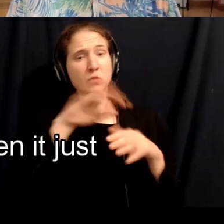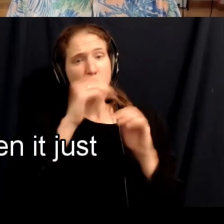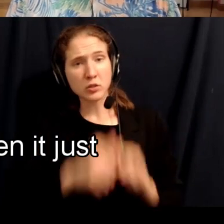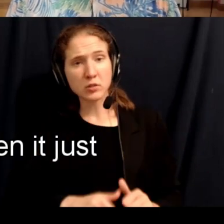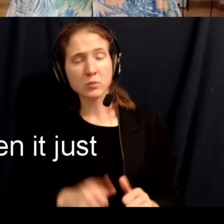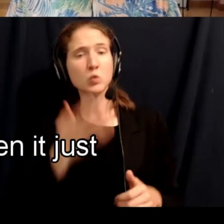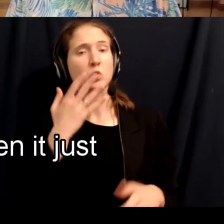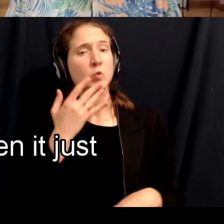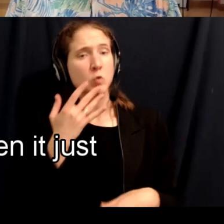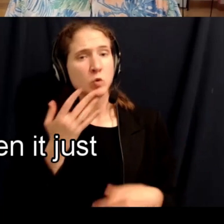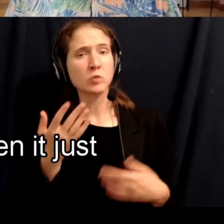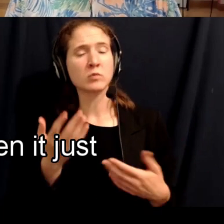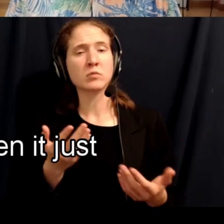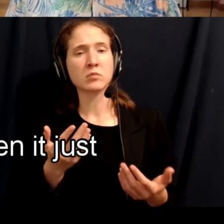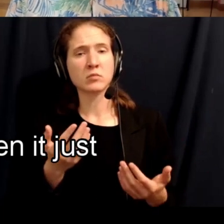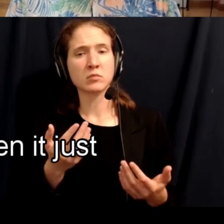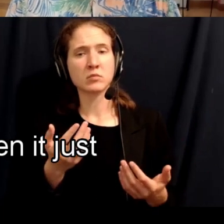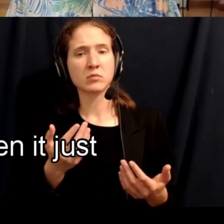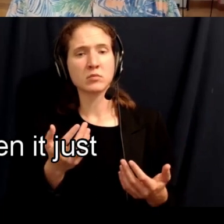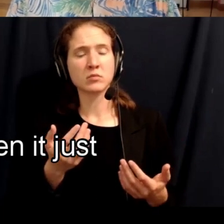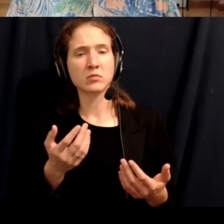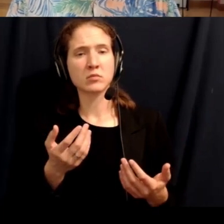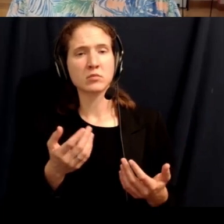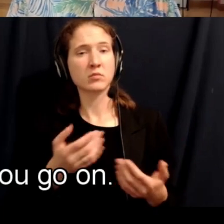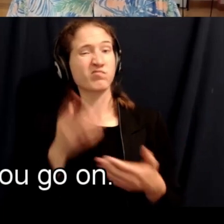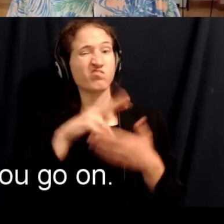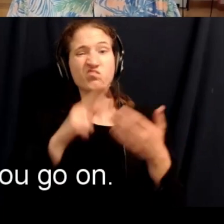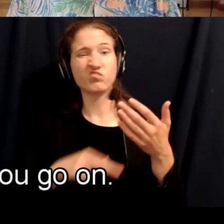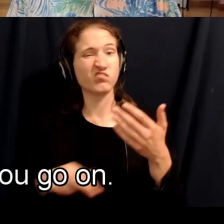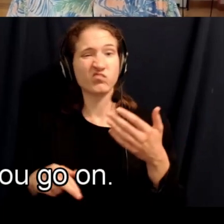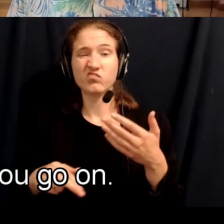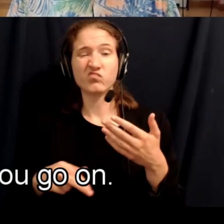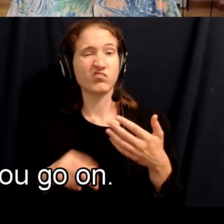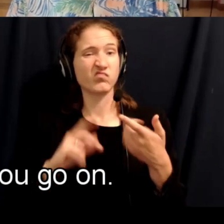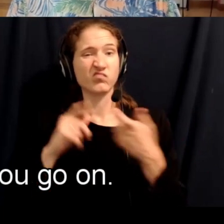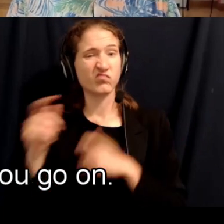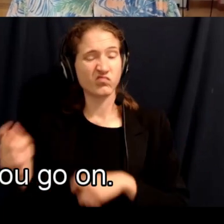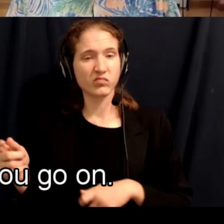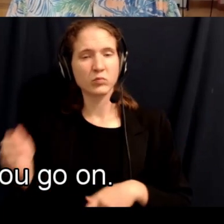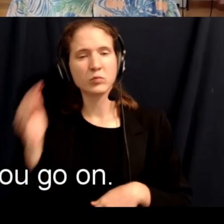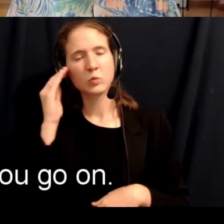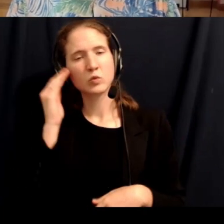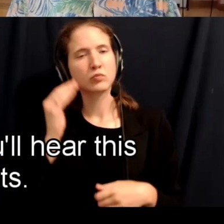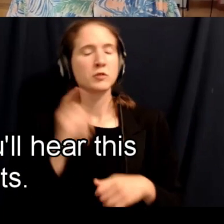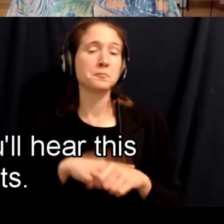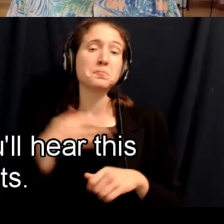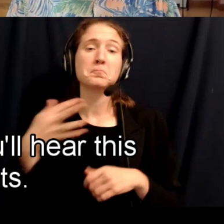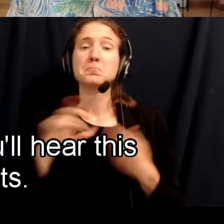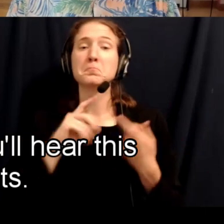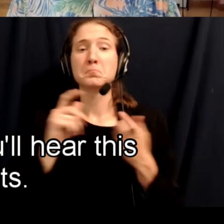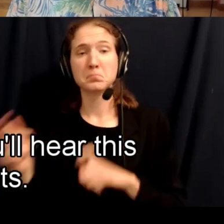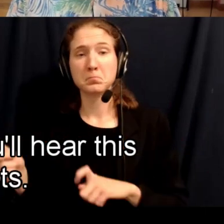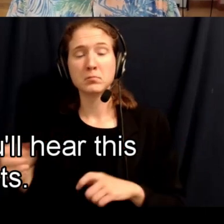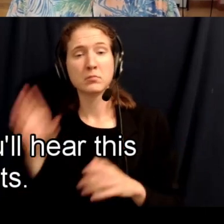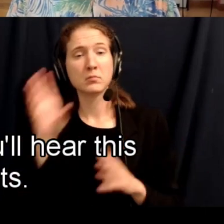the colors, and then it just evolves, and things, change as you go on. I mean, the